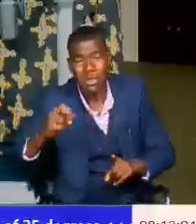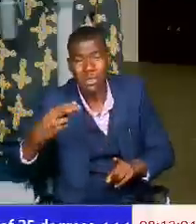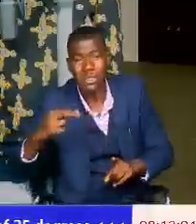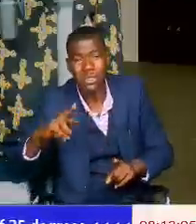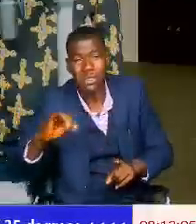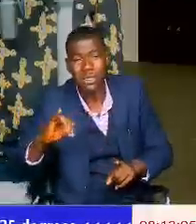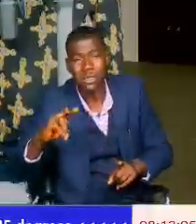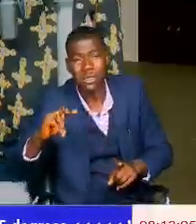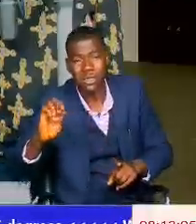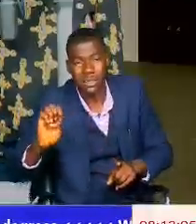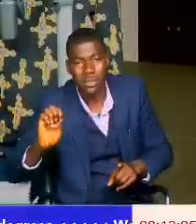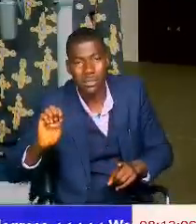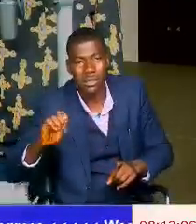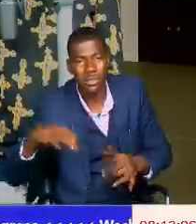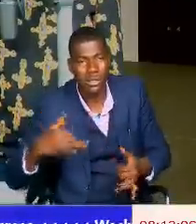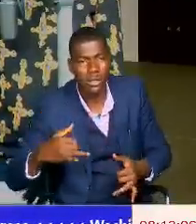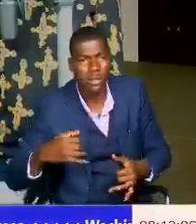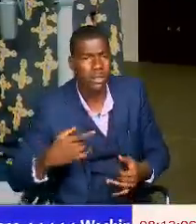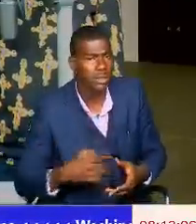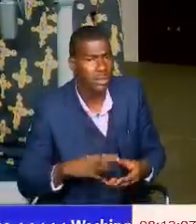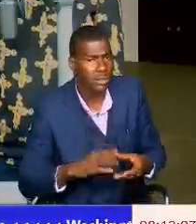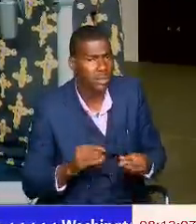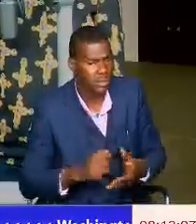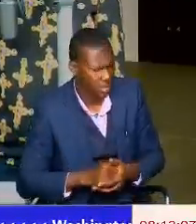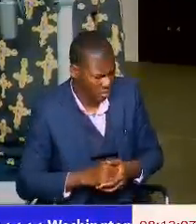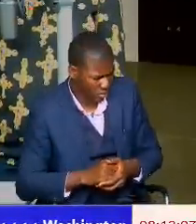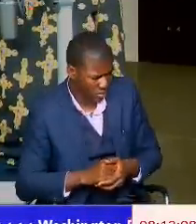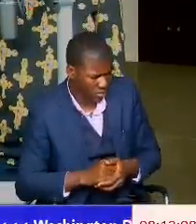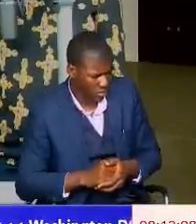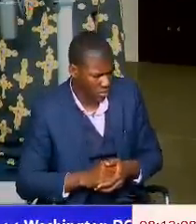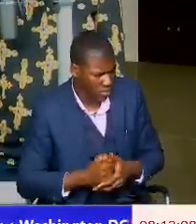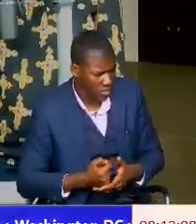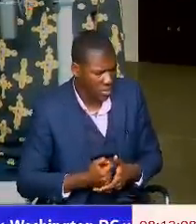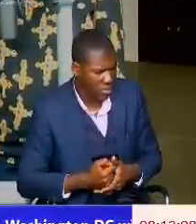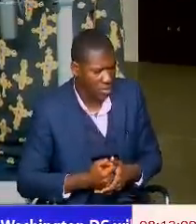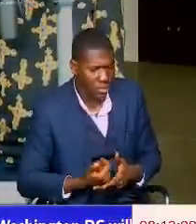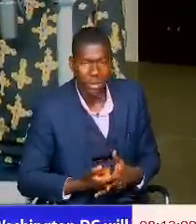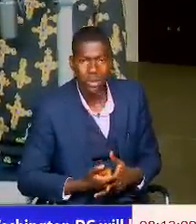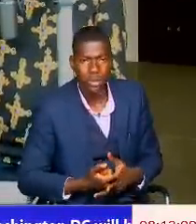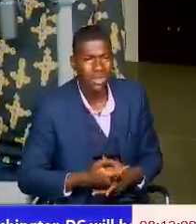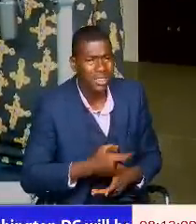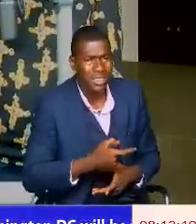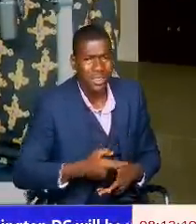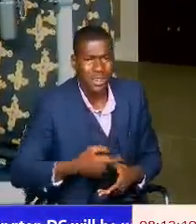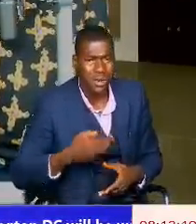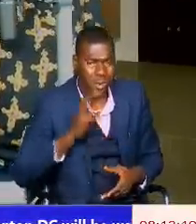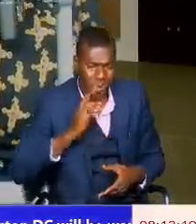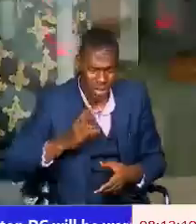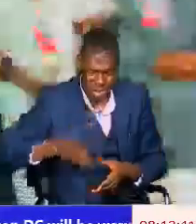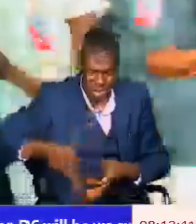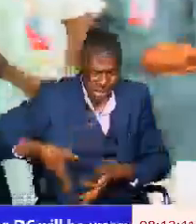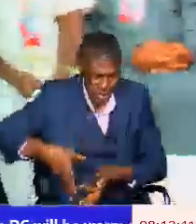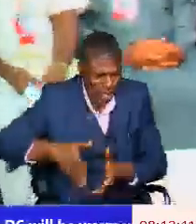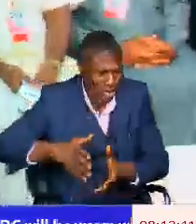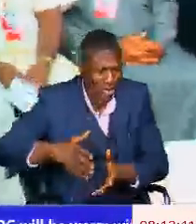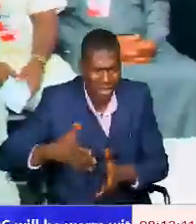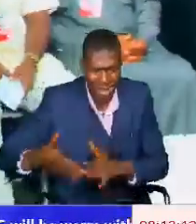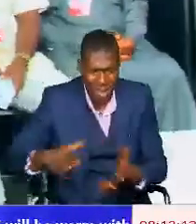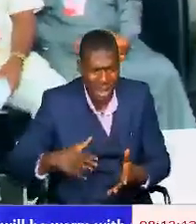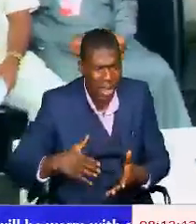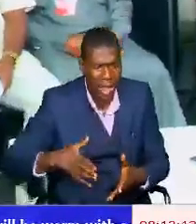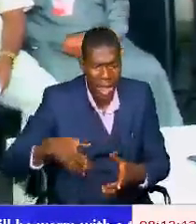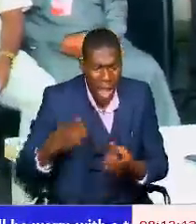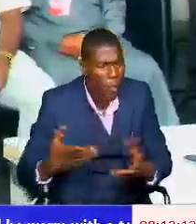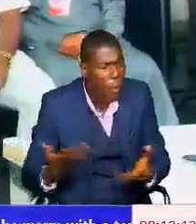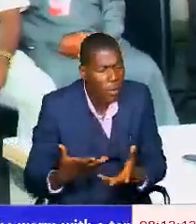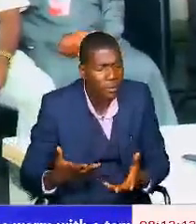for Riverside. They say wait, na snake kill him. So we are you no go back. We had them one